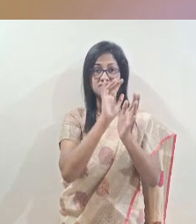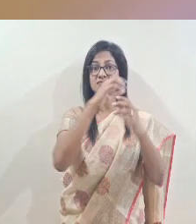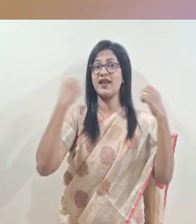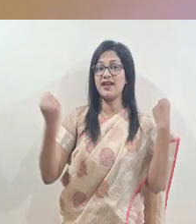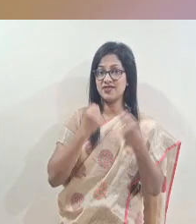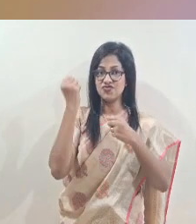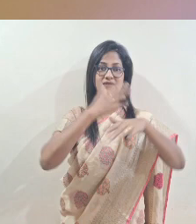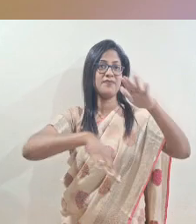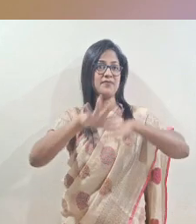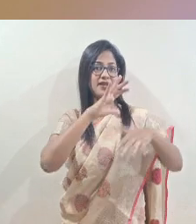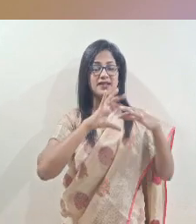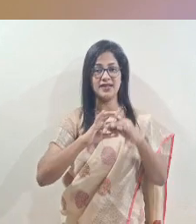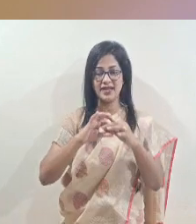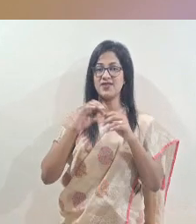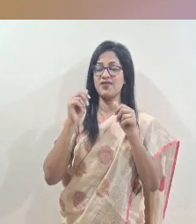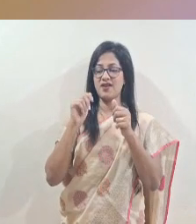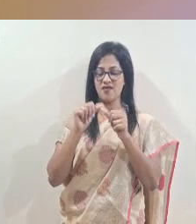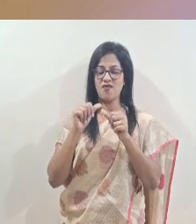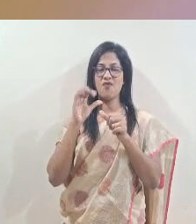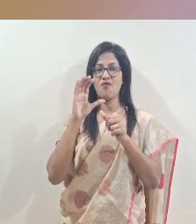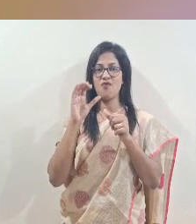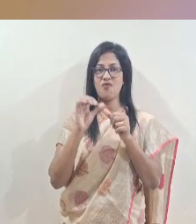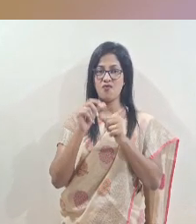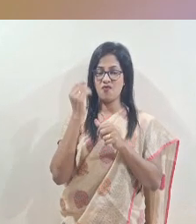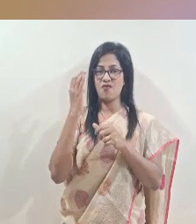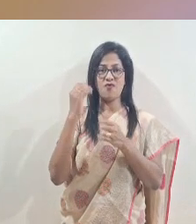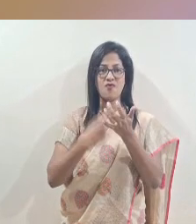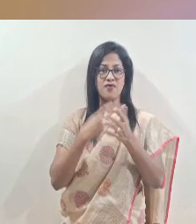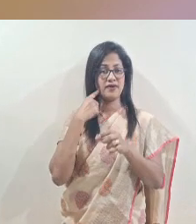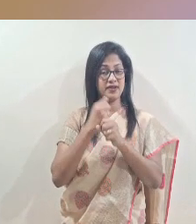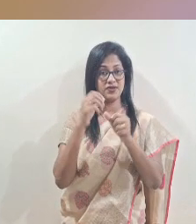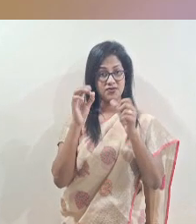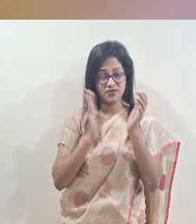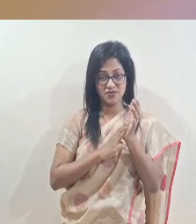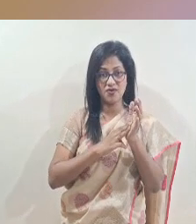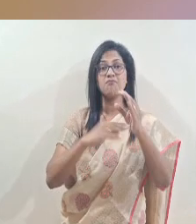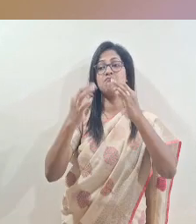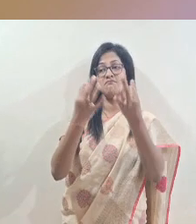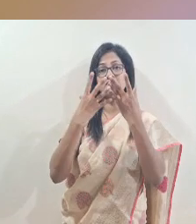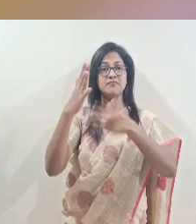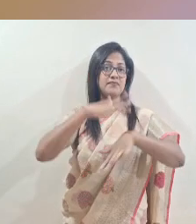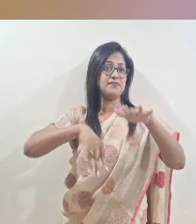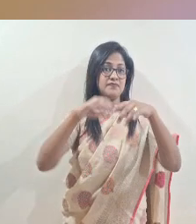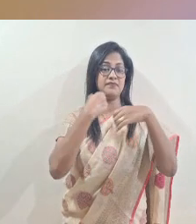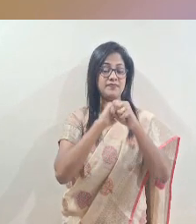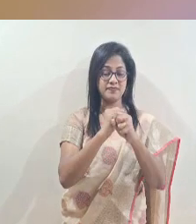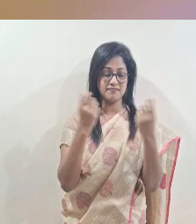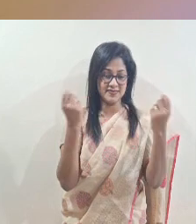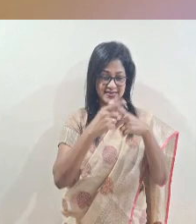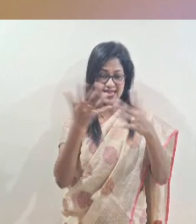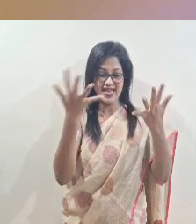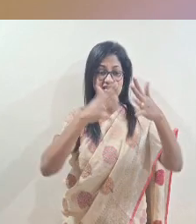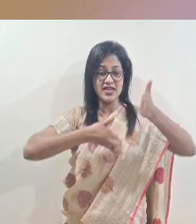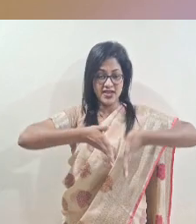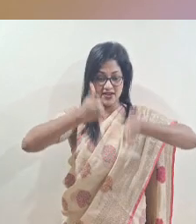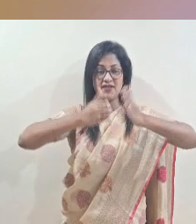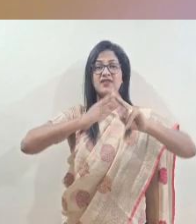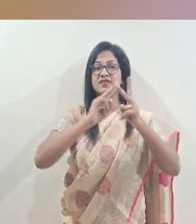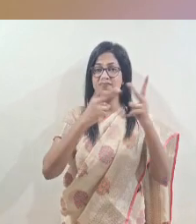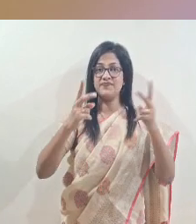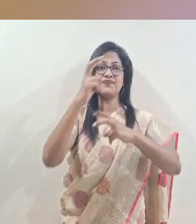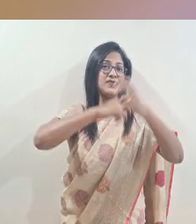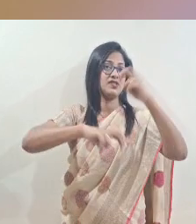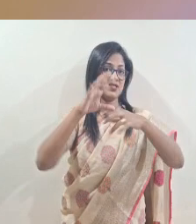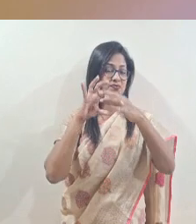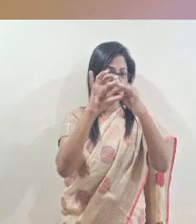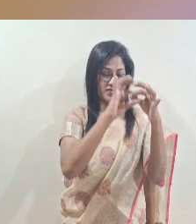plan. Similar to in Oregon, there is a resilience plan that they have developed to address the resilience of critical infrastructure, which also includes the